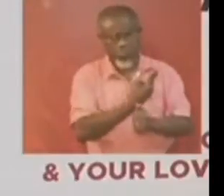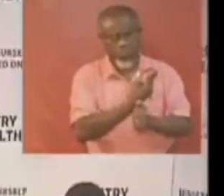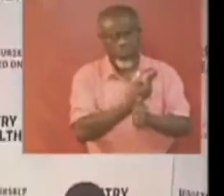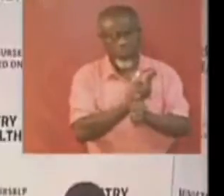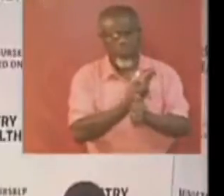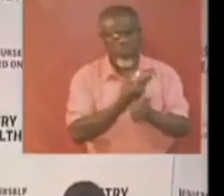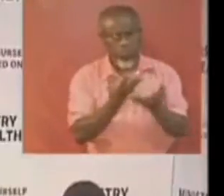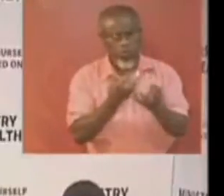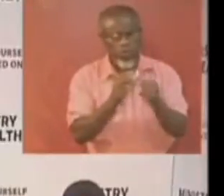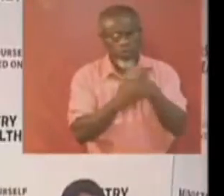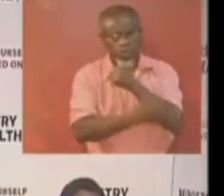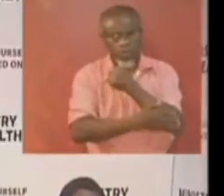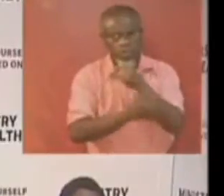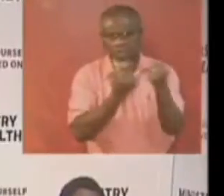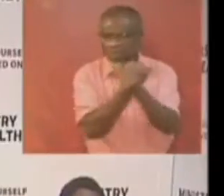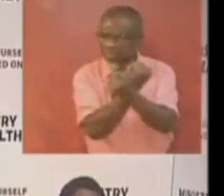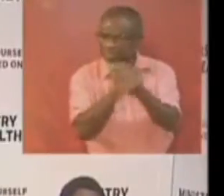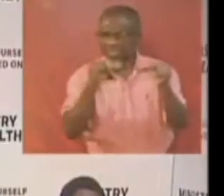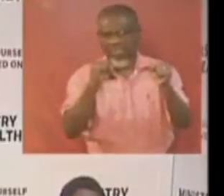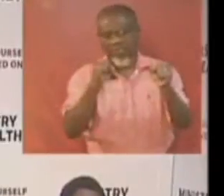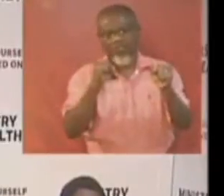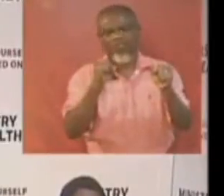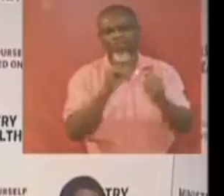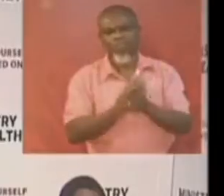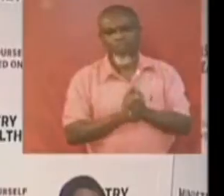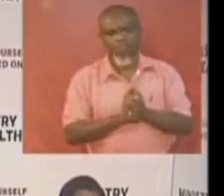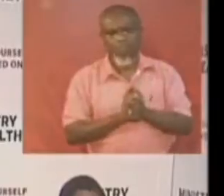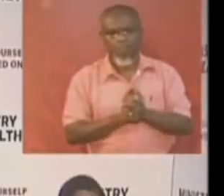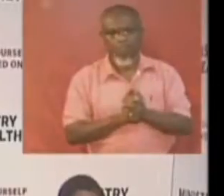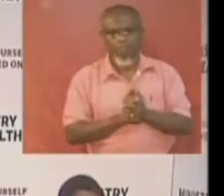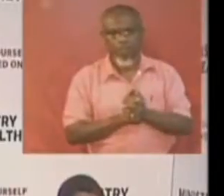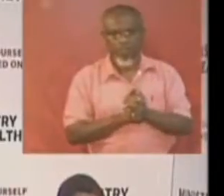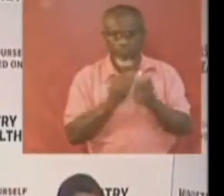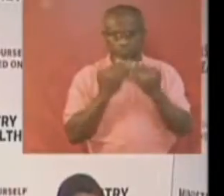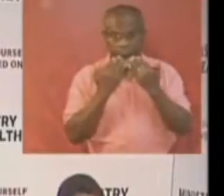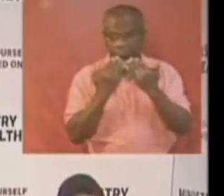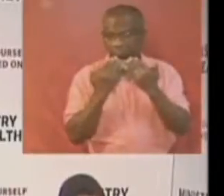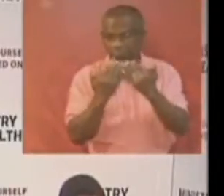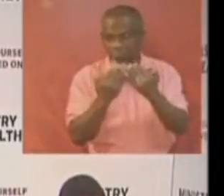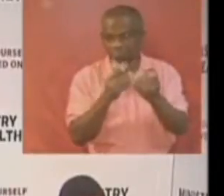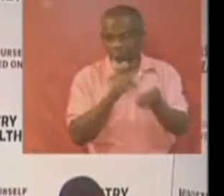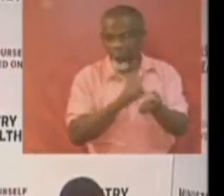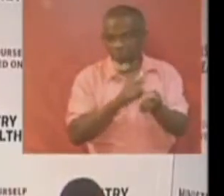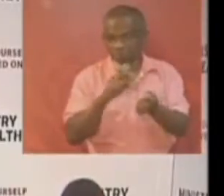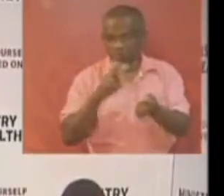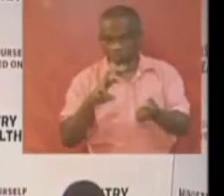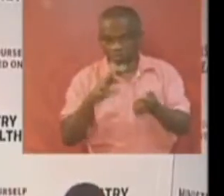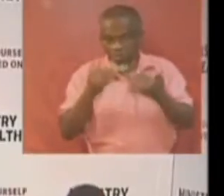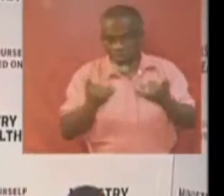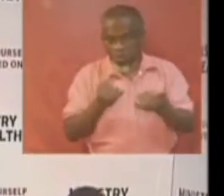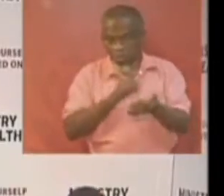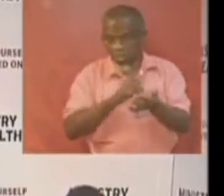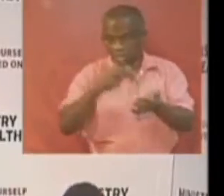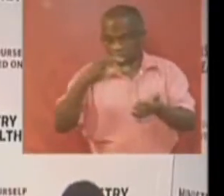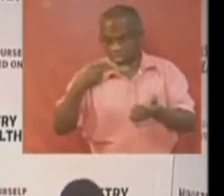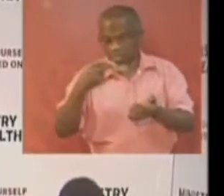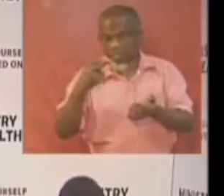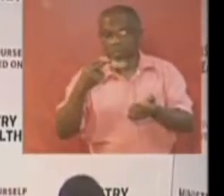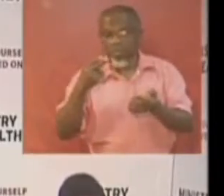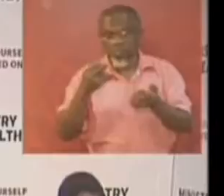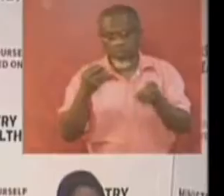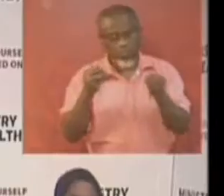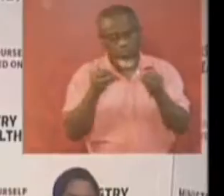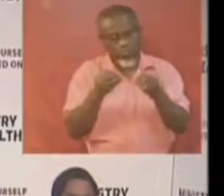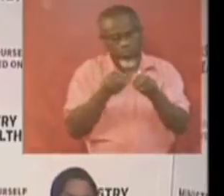much. Thank you, Dr. Richards. Dr. Hines will now provide us with an epidemiological report.